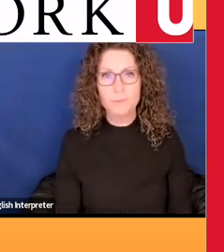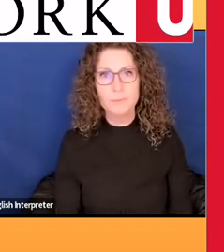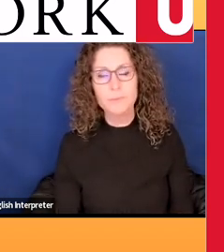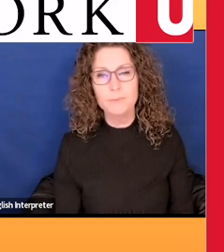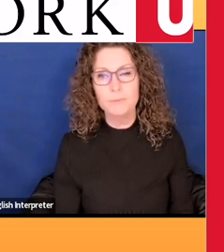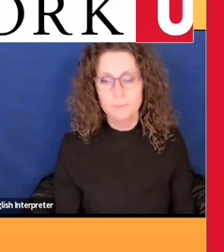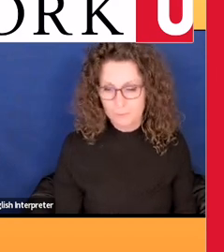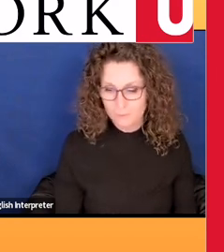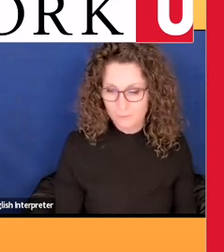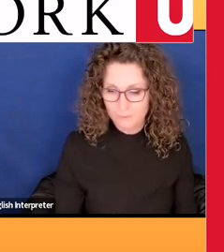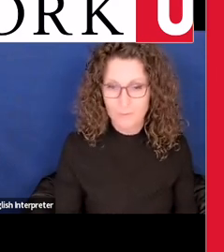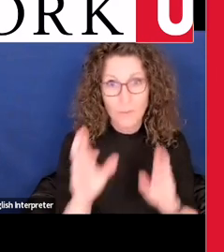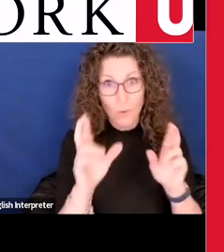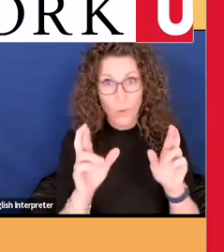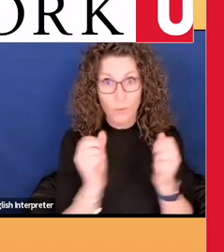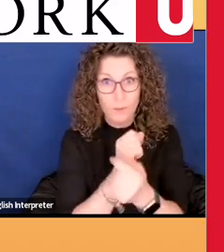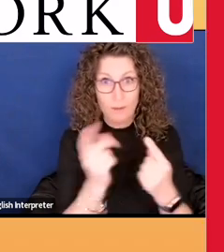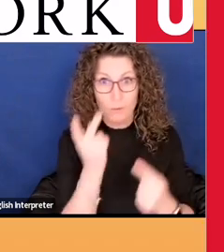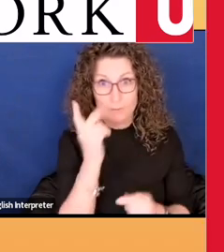Okay. Hopefully everybody can see that.